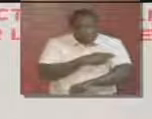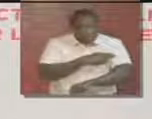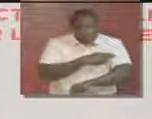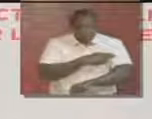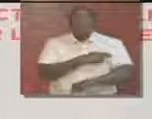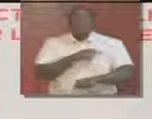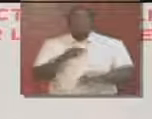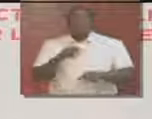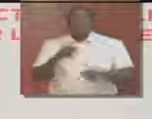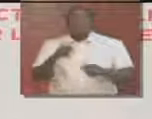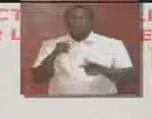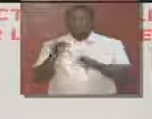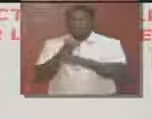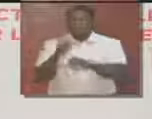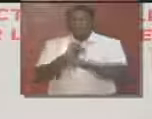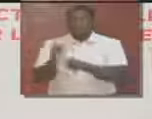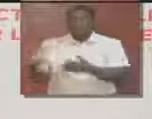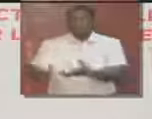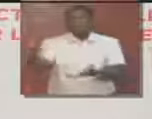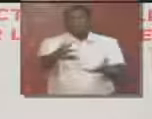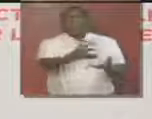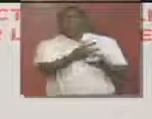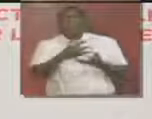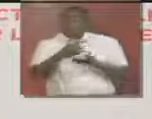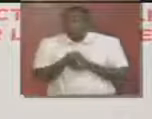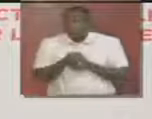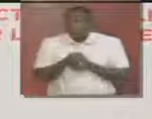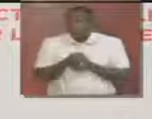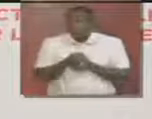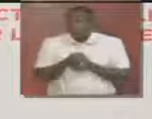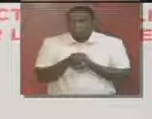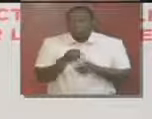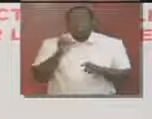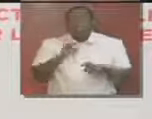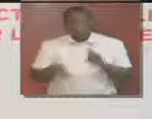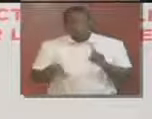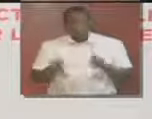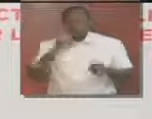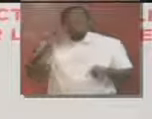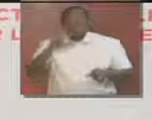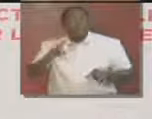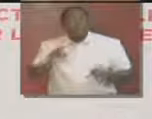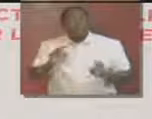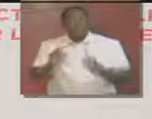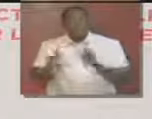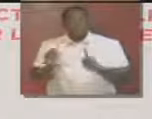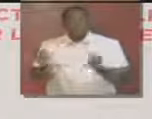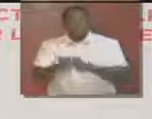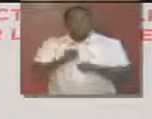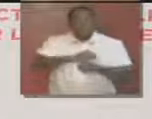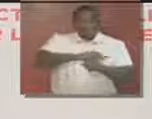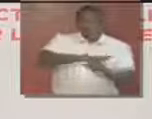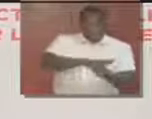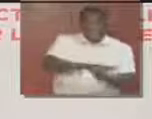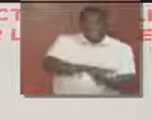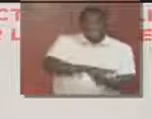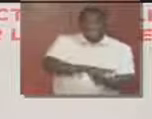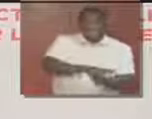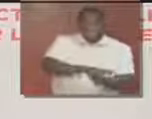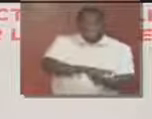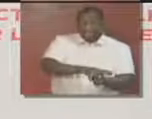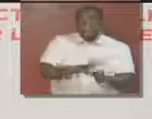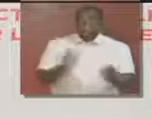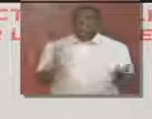the representation of these conditions in the COVID-19 patients was similar to what we have noted in the